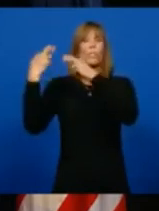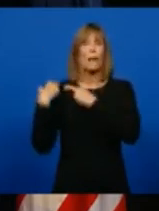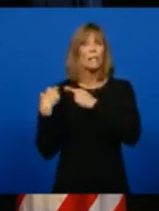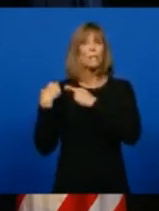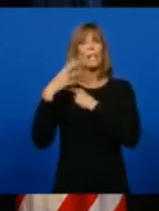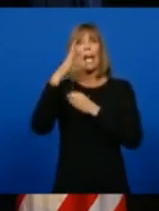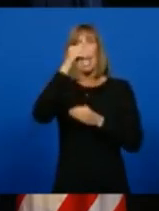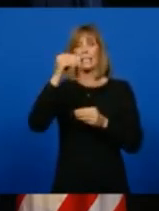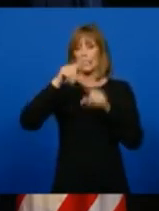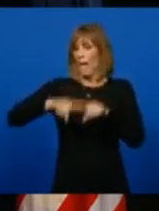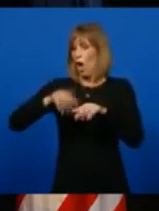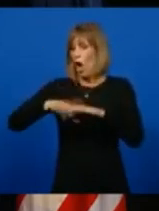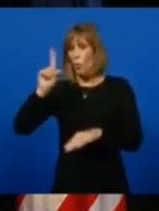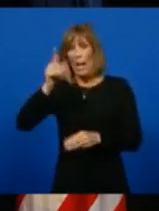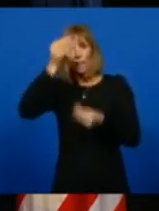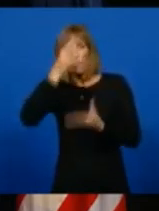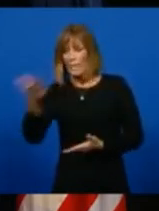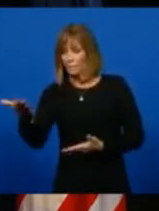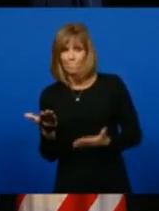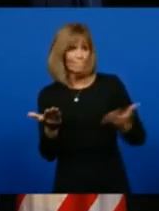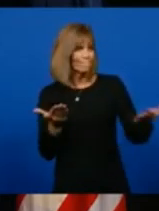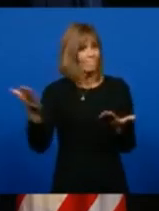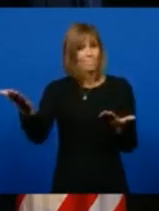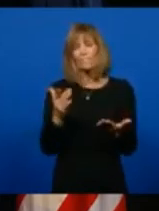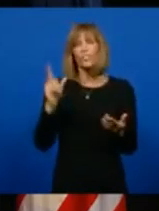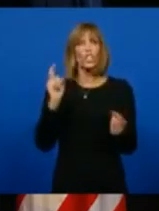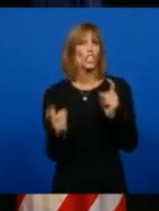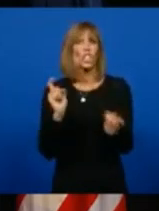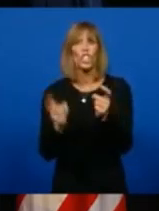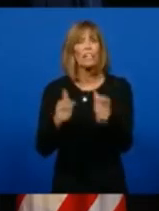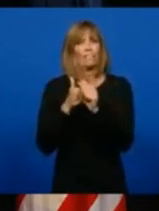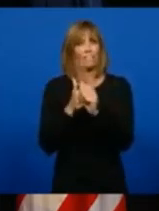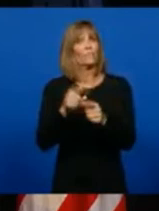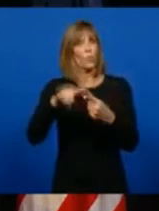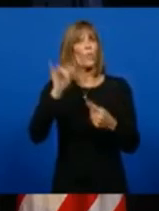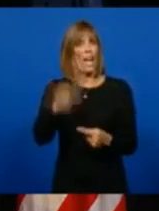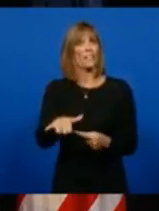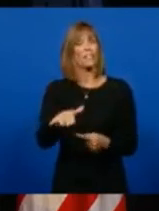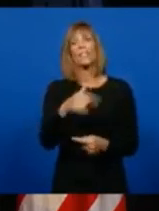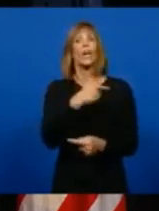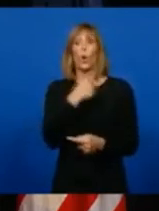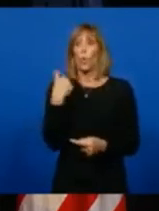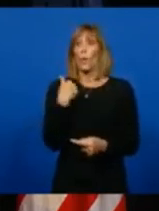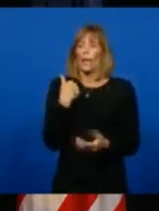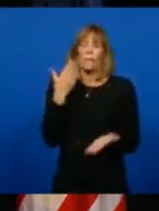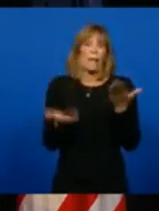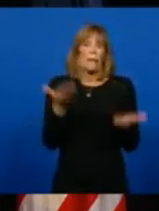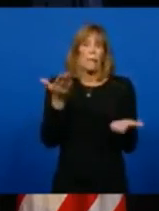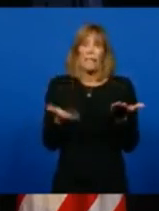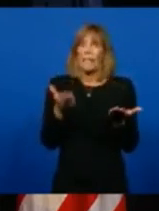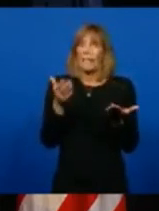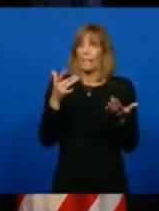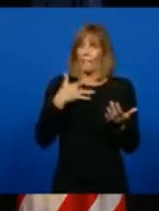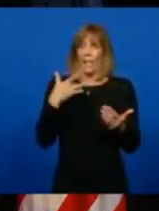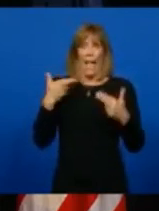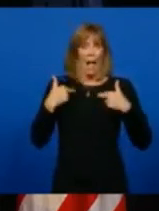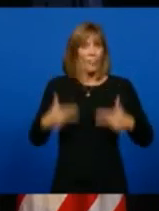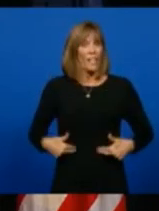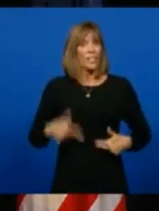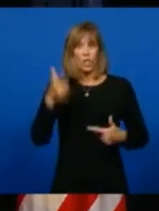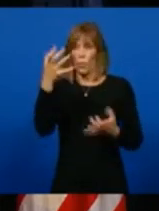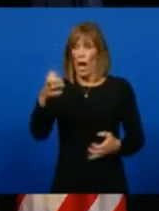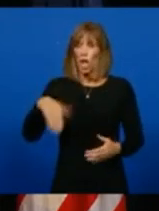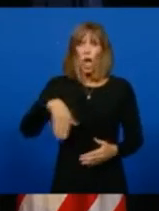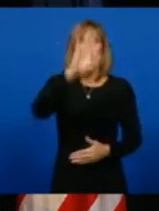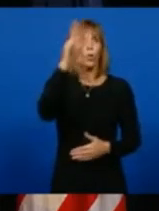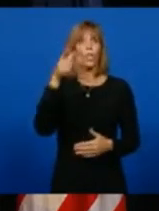information. You have to understand if you're an older adult or if you have underlying conditions, then maybe you shouldn't go to the game. But if you're healthy and you want to go and